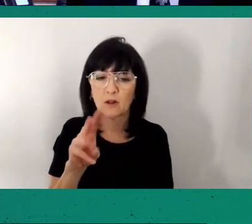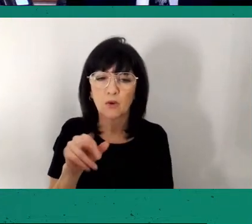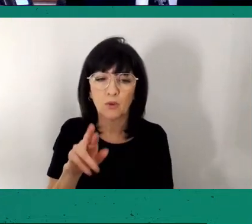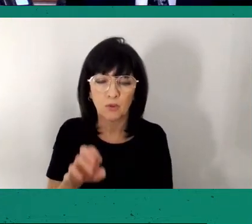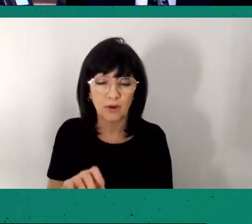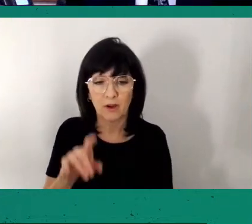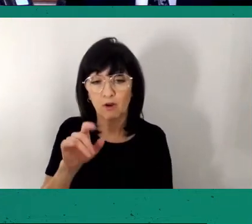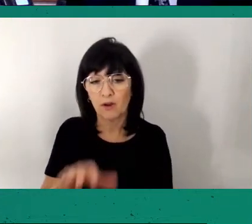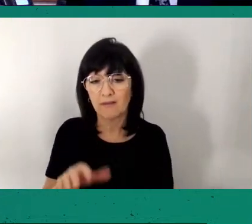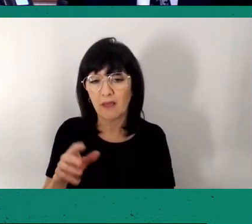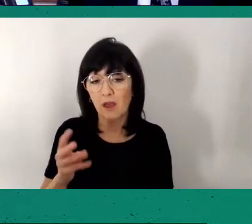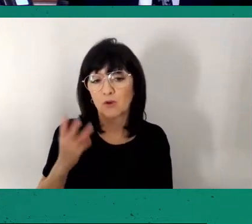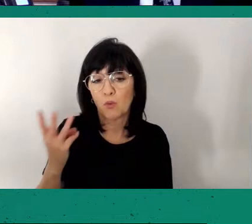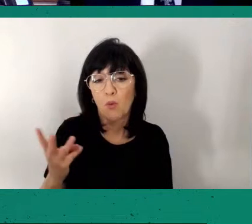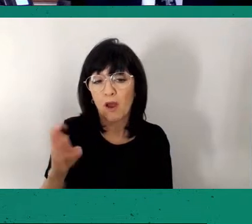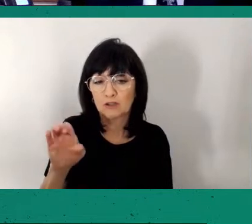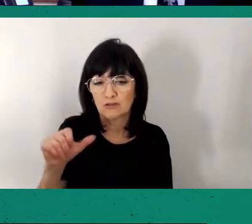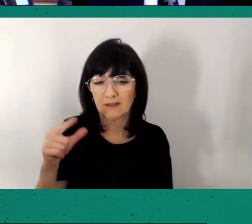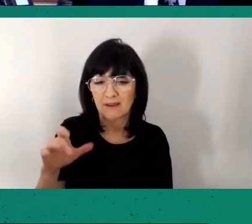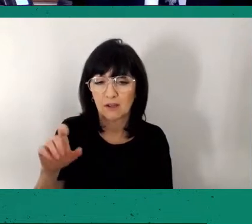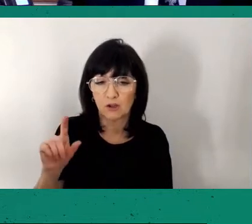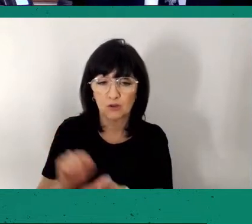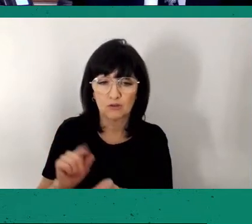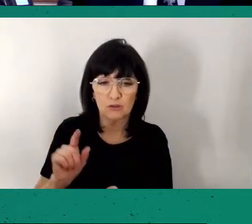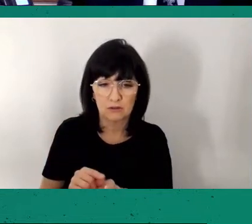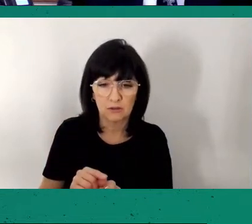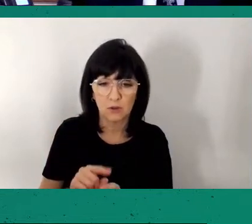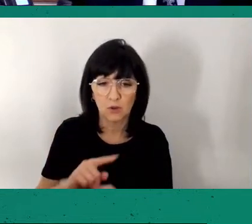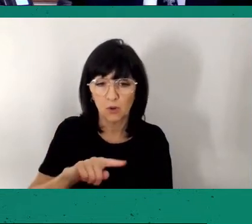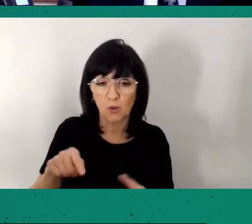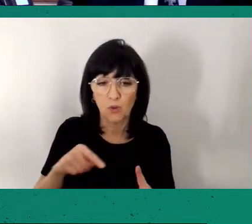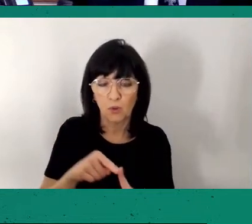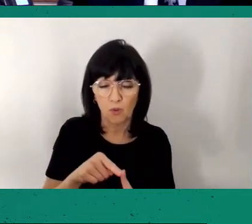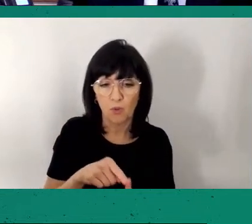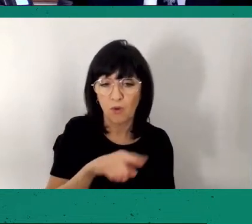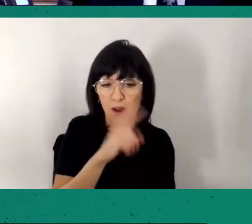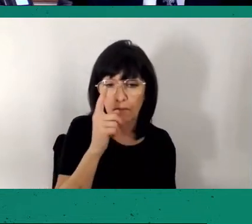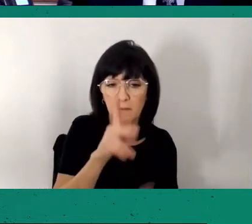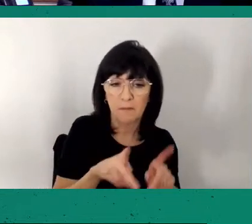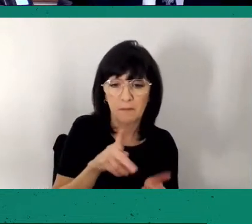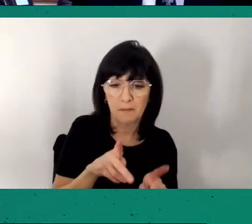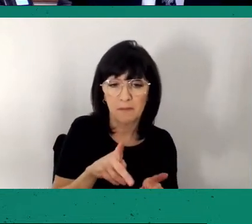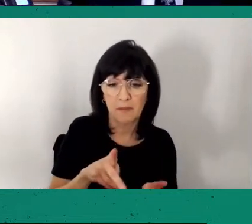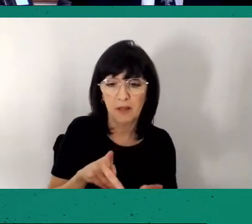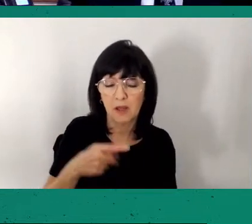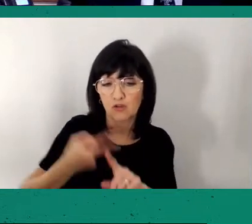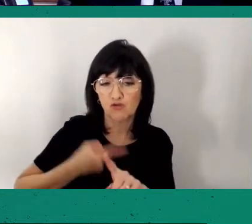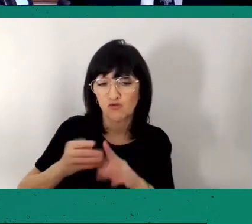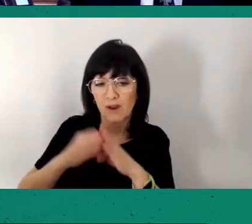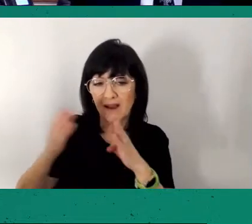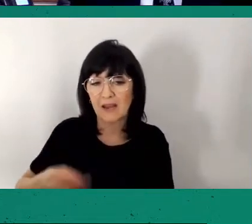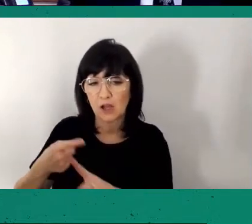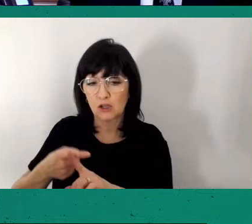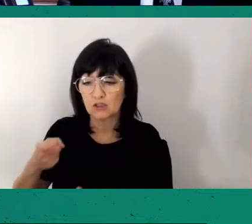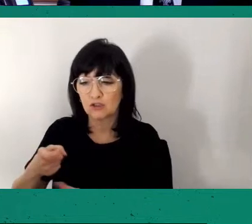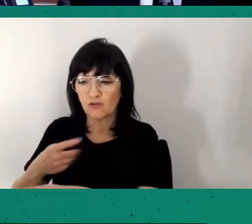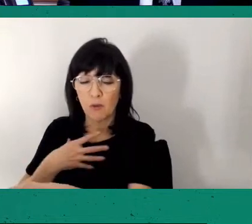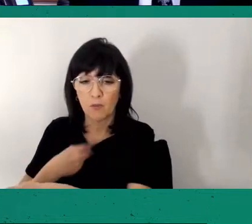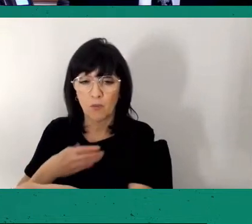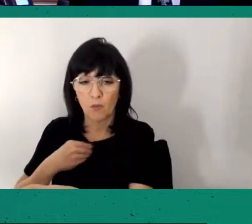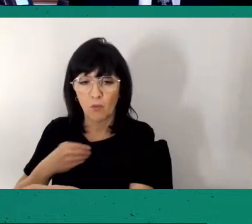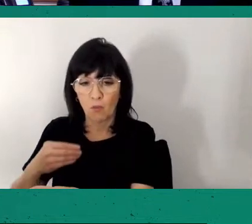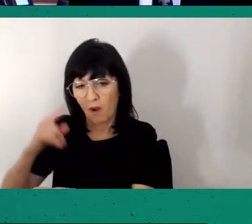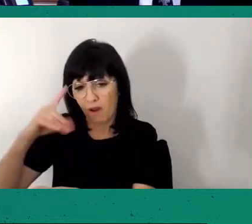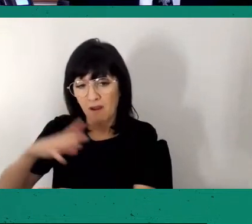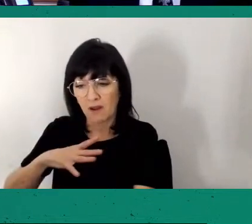quote, "When a Negro rented a house from a white man, the taxes paid on that house went to support of the white schools and none